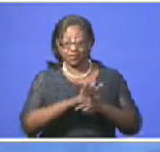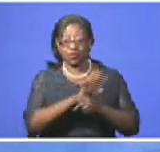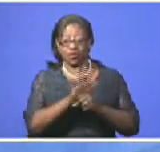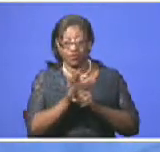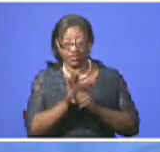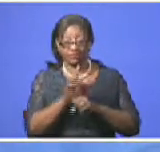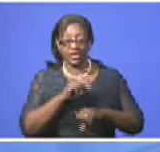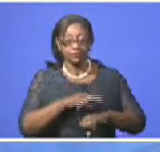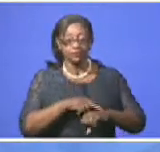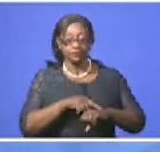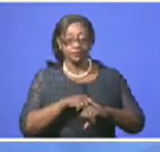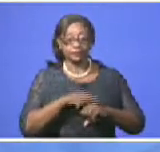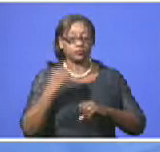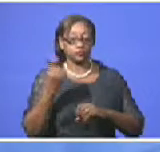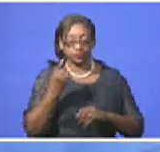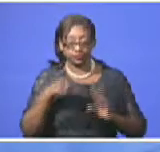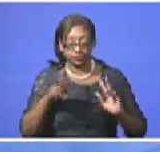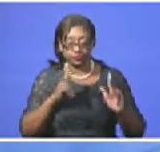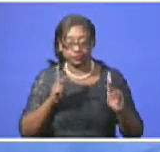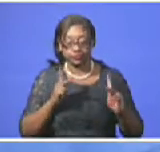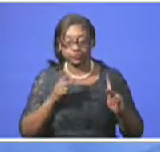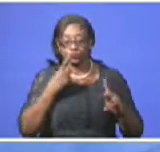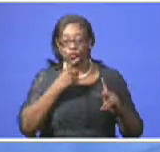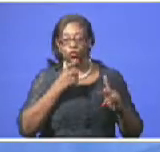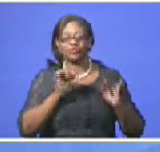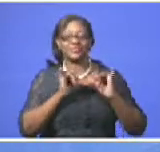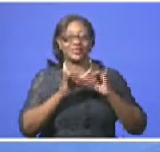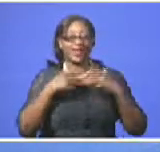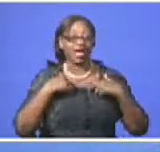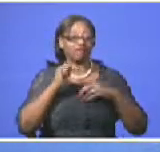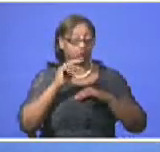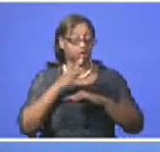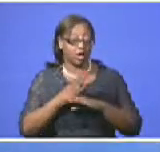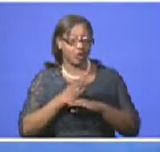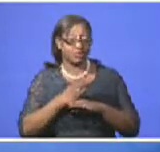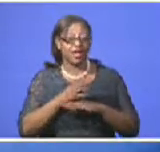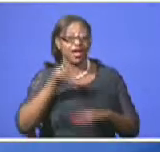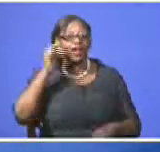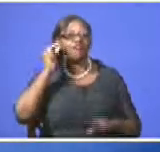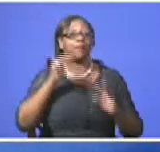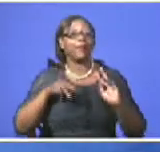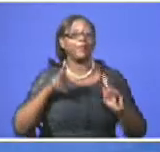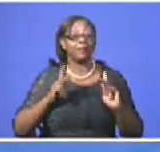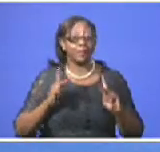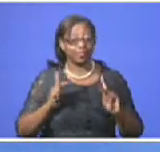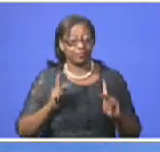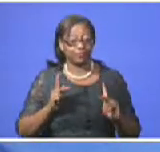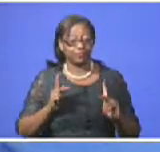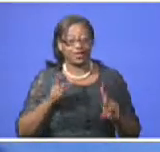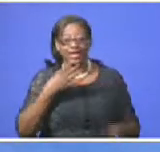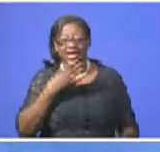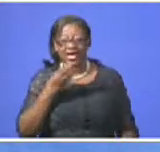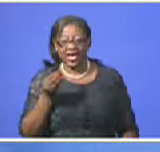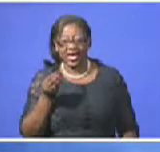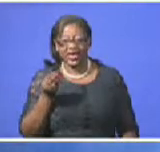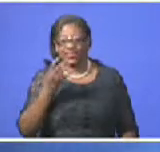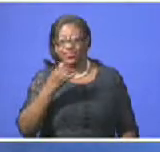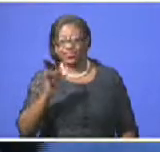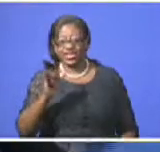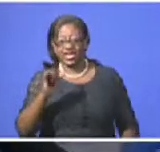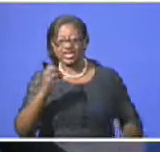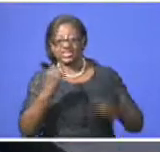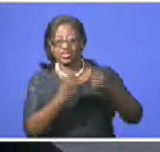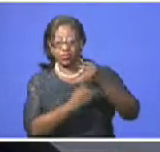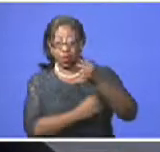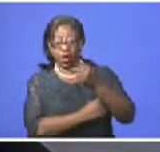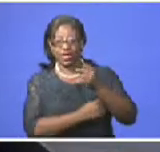only persons who are steadily employed are government employees, and they will support their